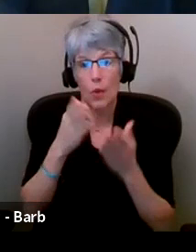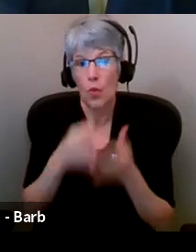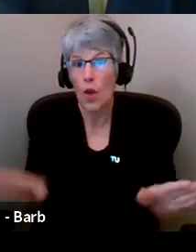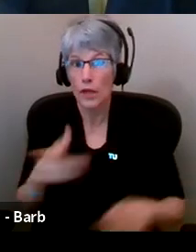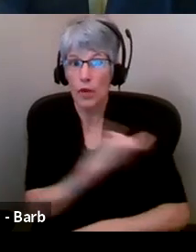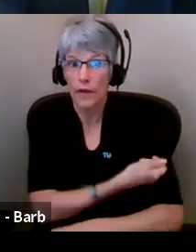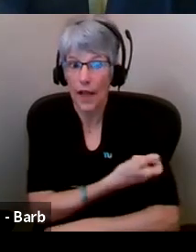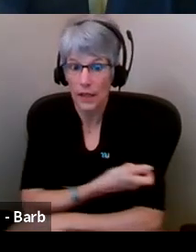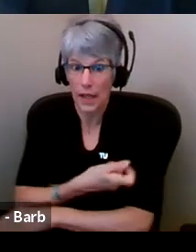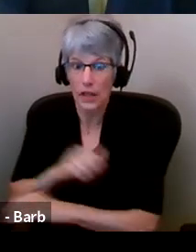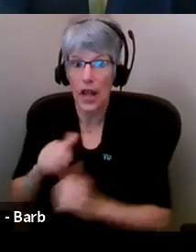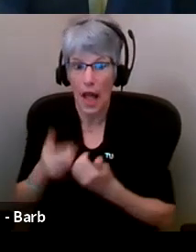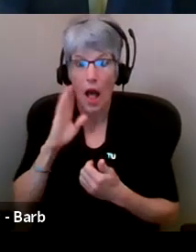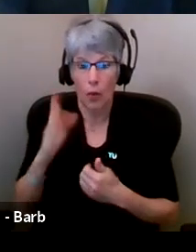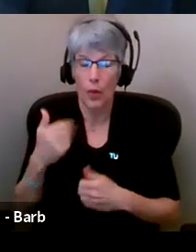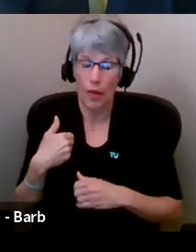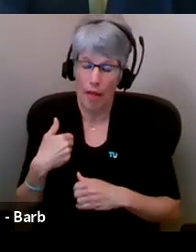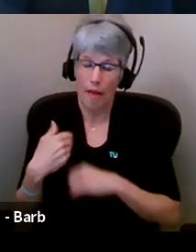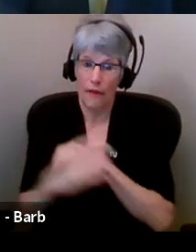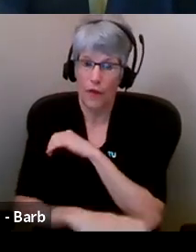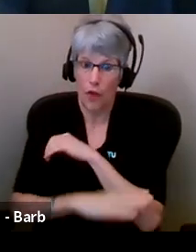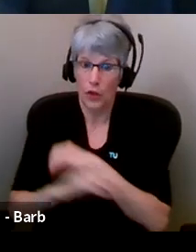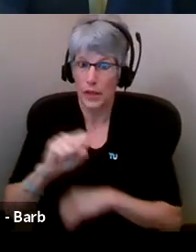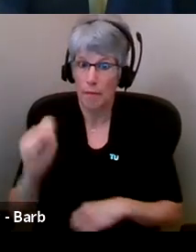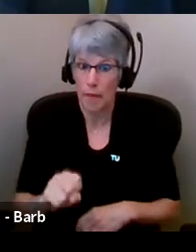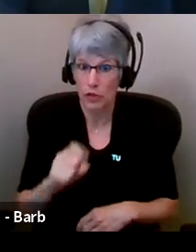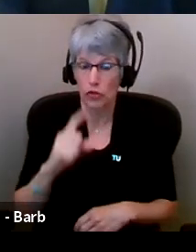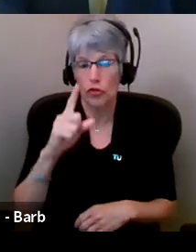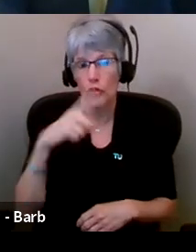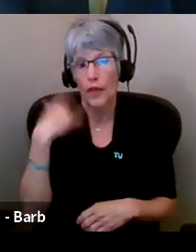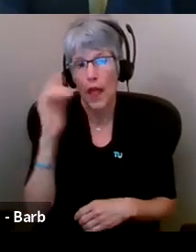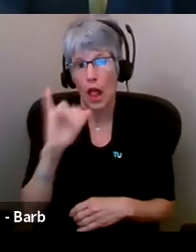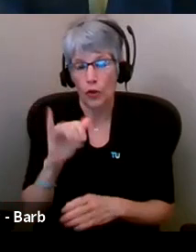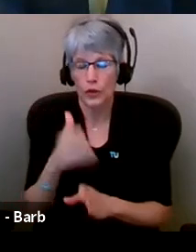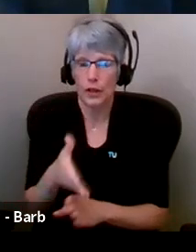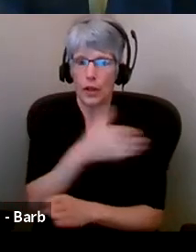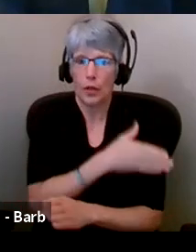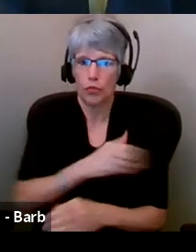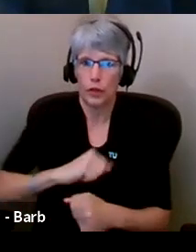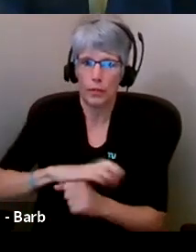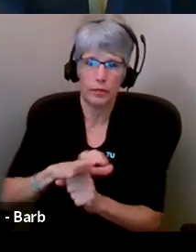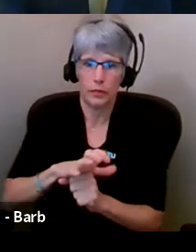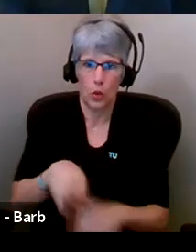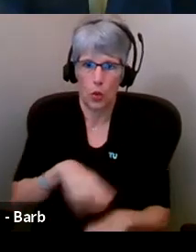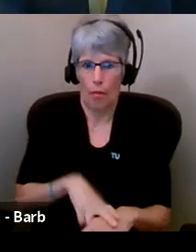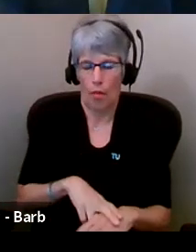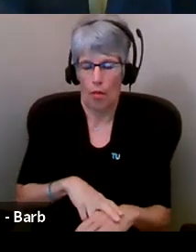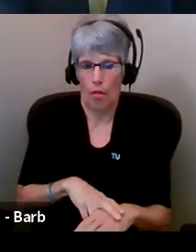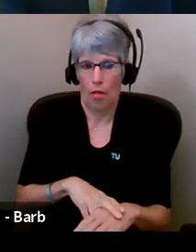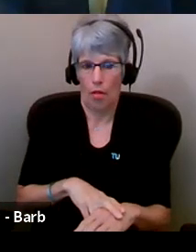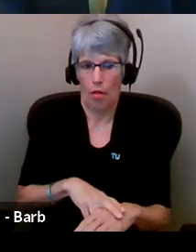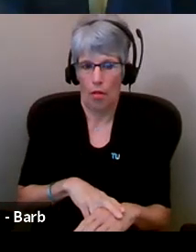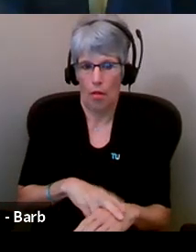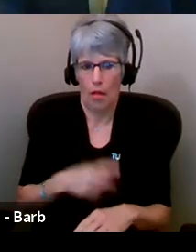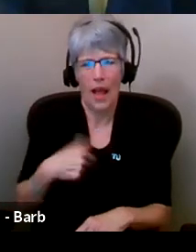how we will have a fall semester that resembles a pre-pandemic normal." And we all know how